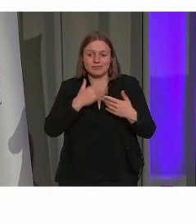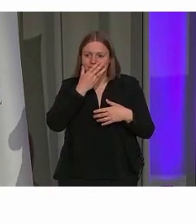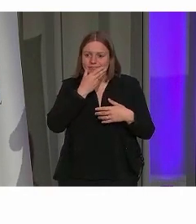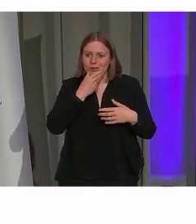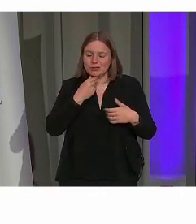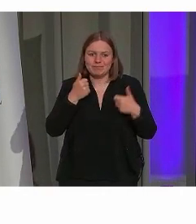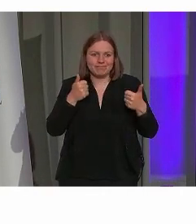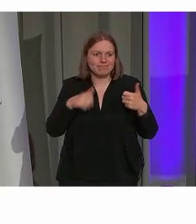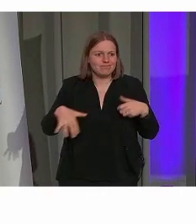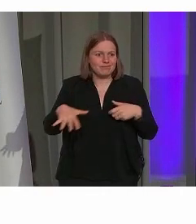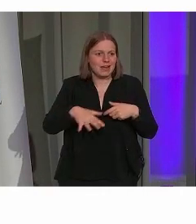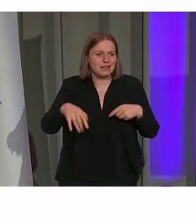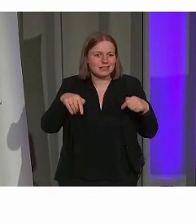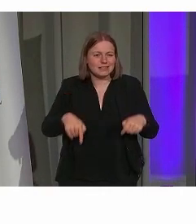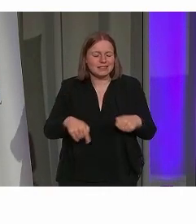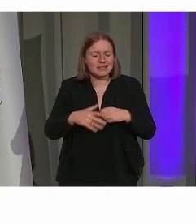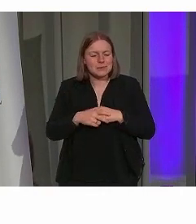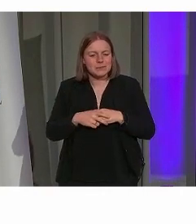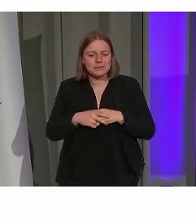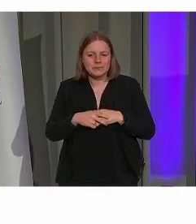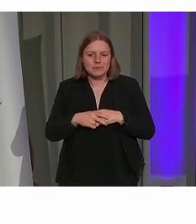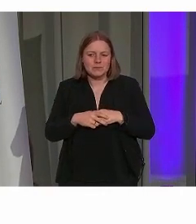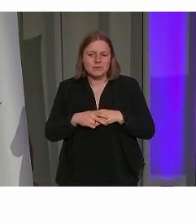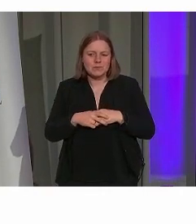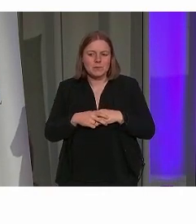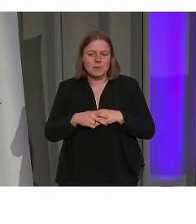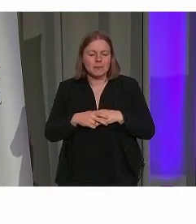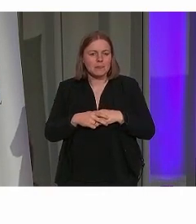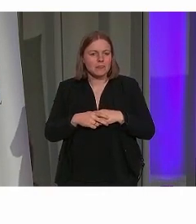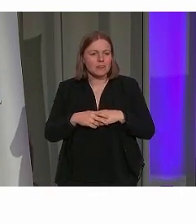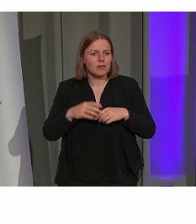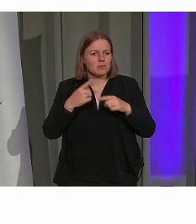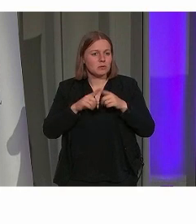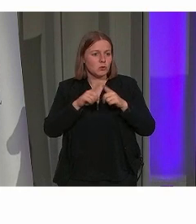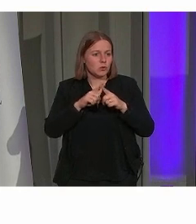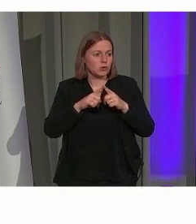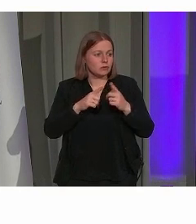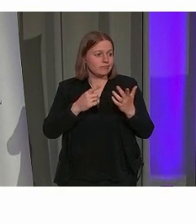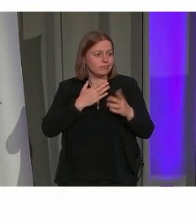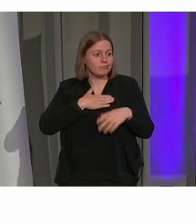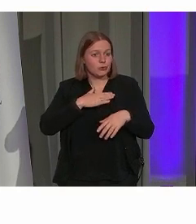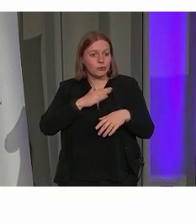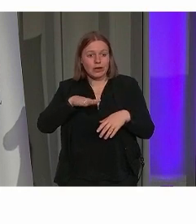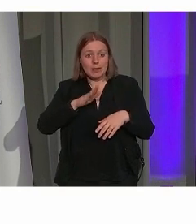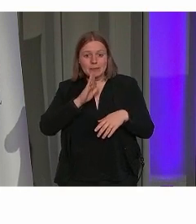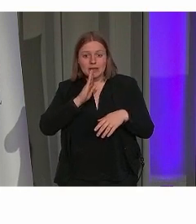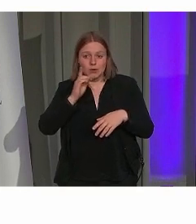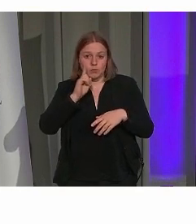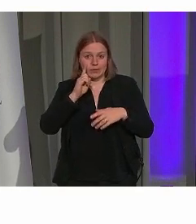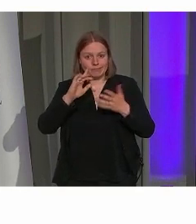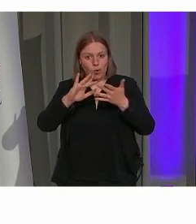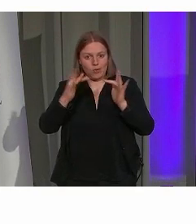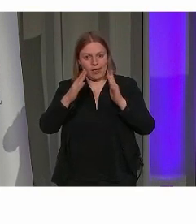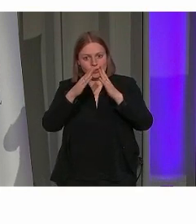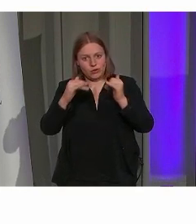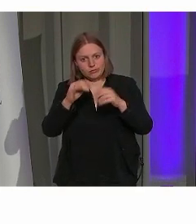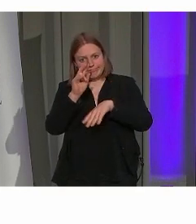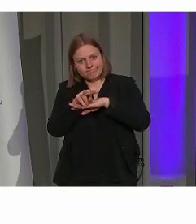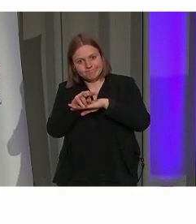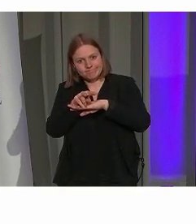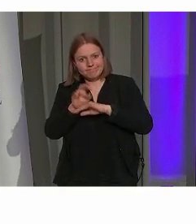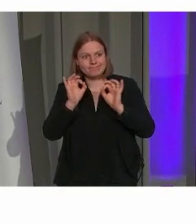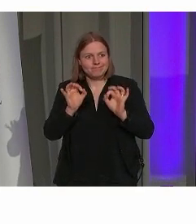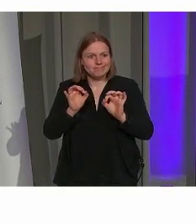place. And also, good afternoon, all of you are following online.